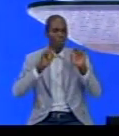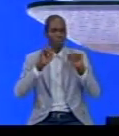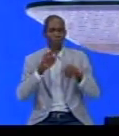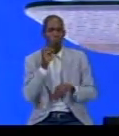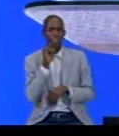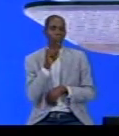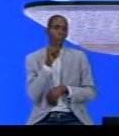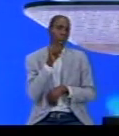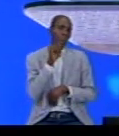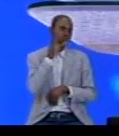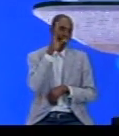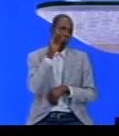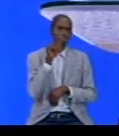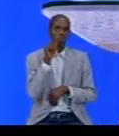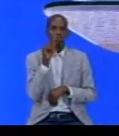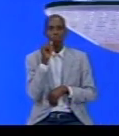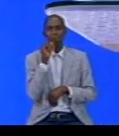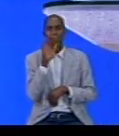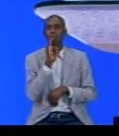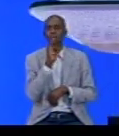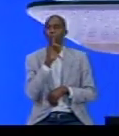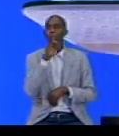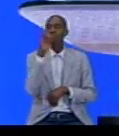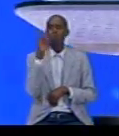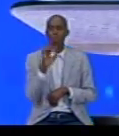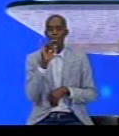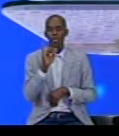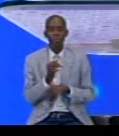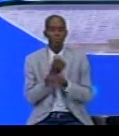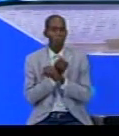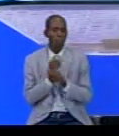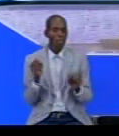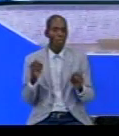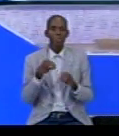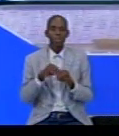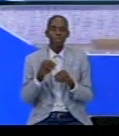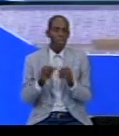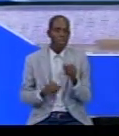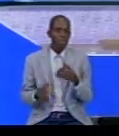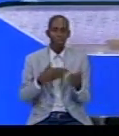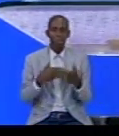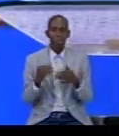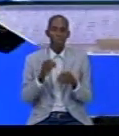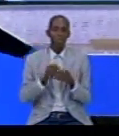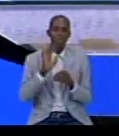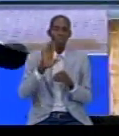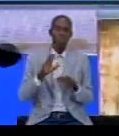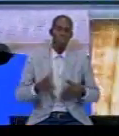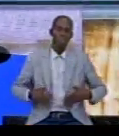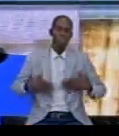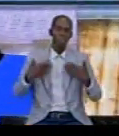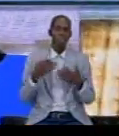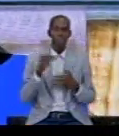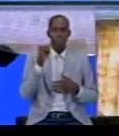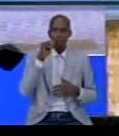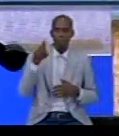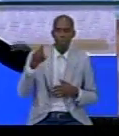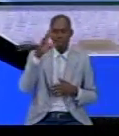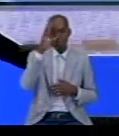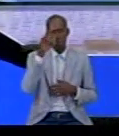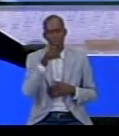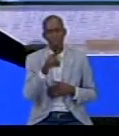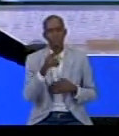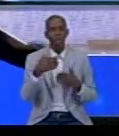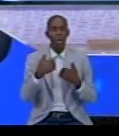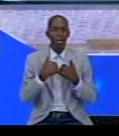this woman is truly born again. In every situation in his life, in her life, she, he